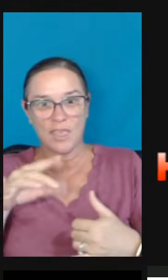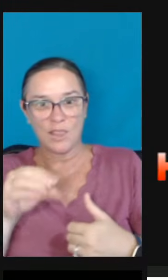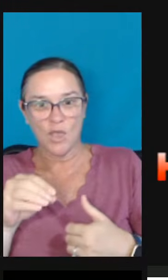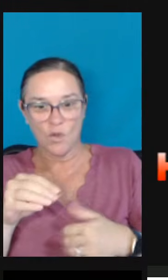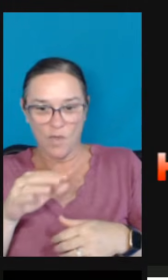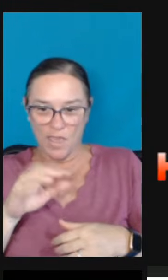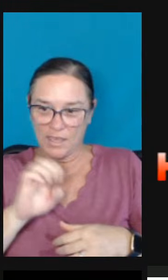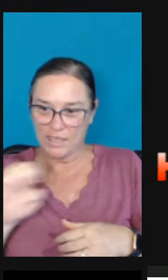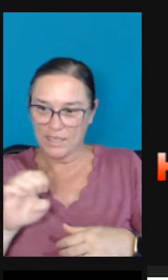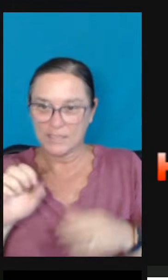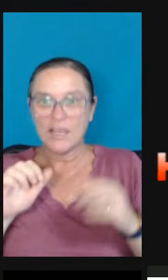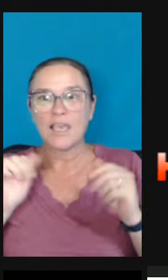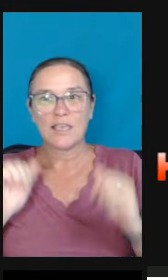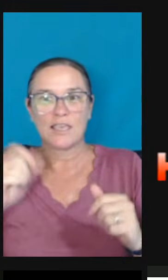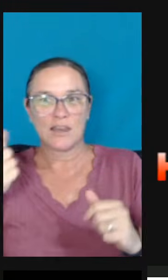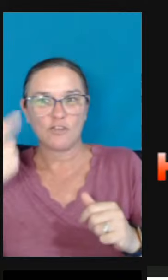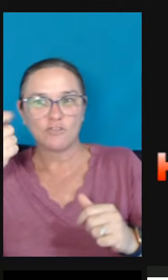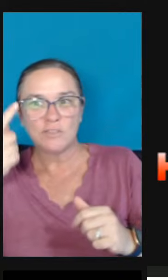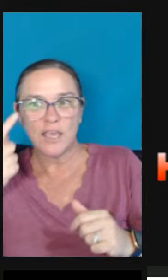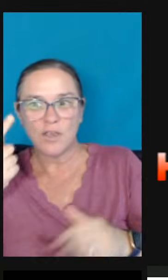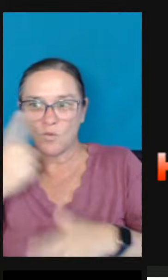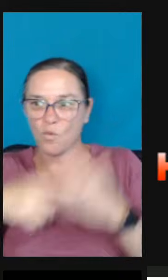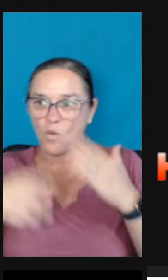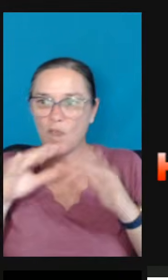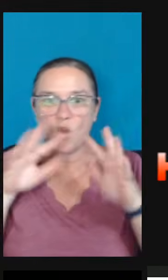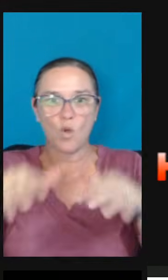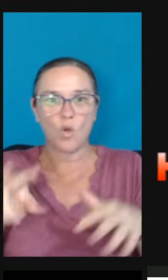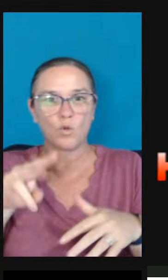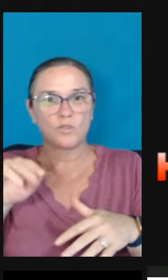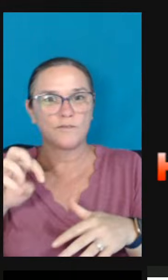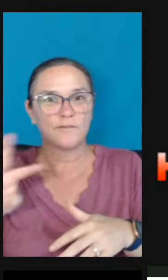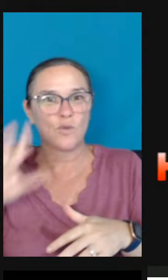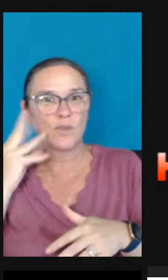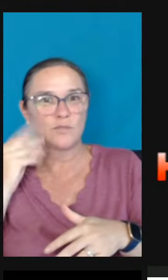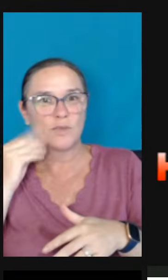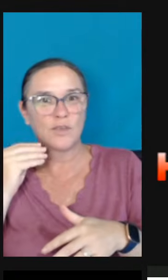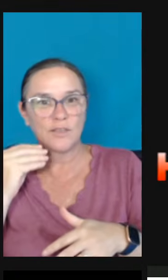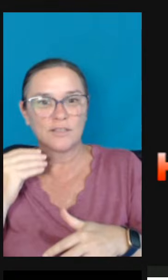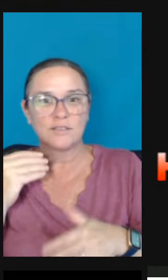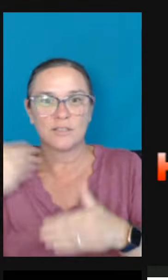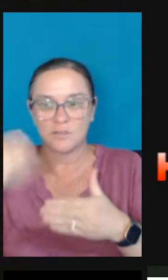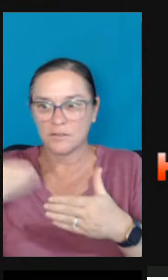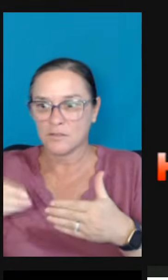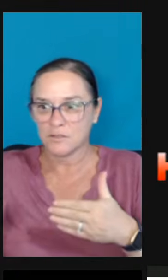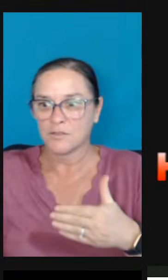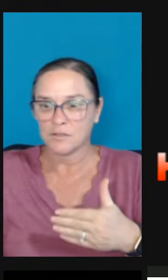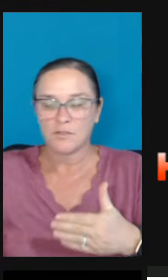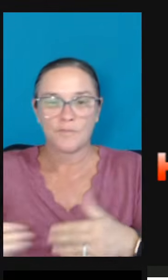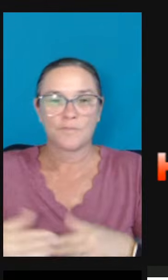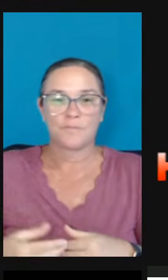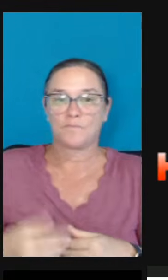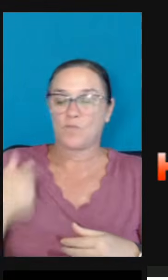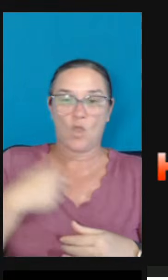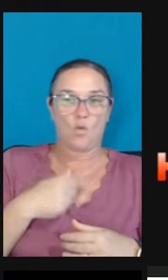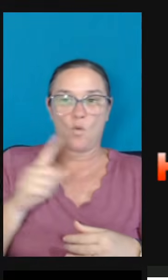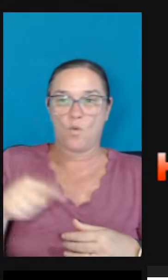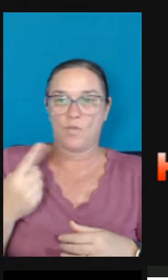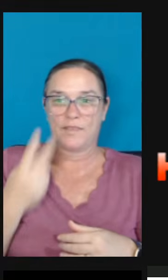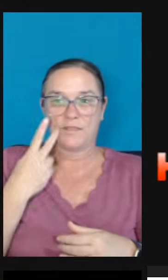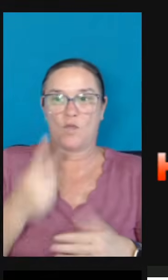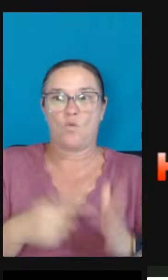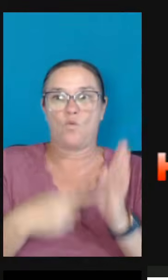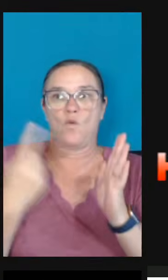30 or so times already, right? And they're getting to see it once after a year. Right. So